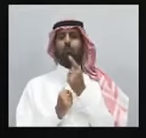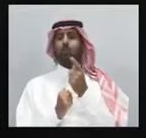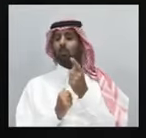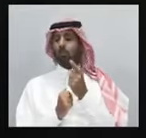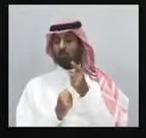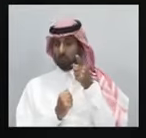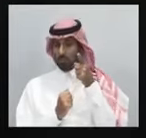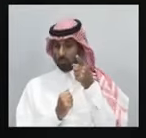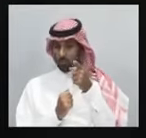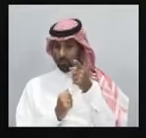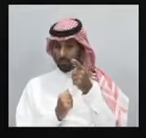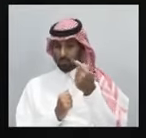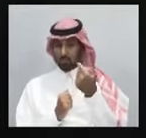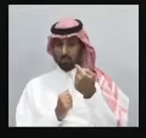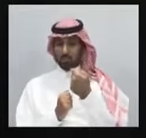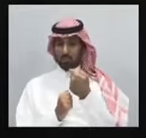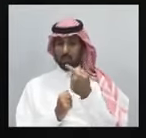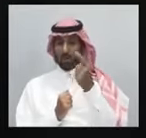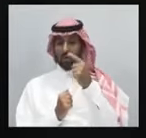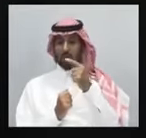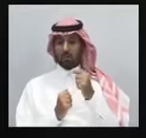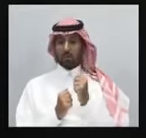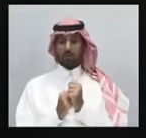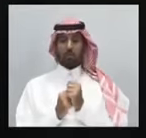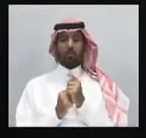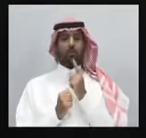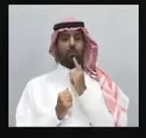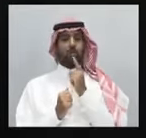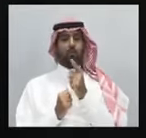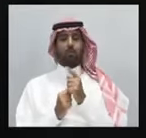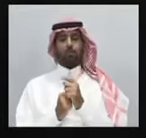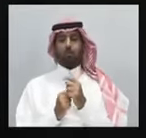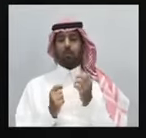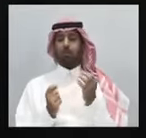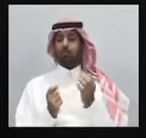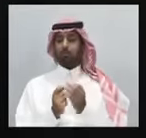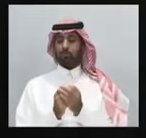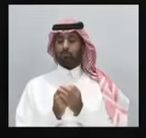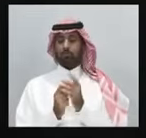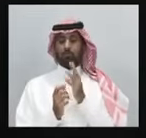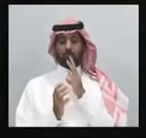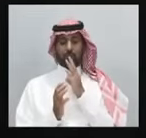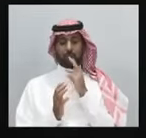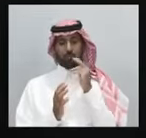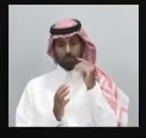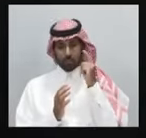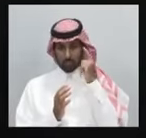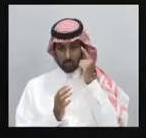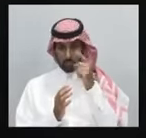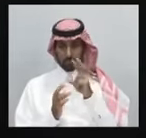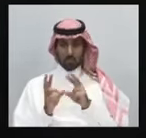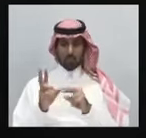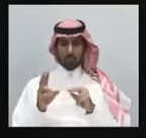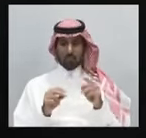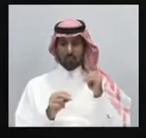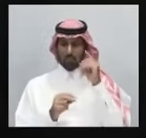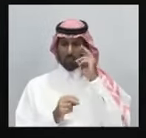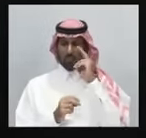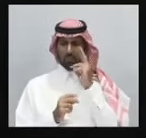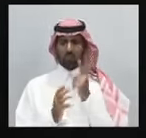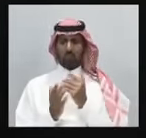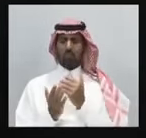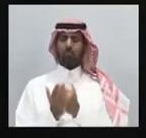as you asked me, I am enclosing. It means you can find with this